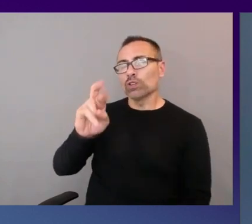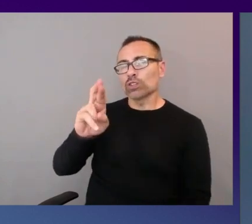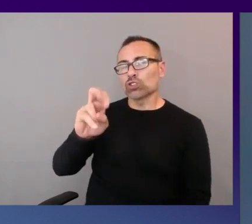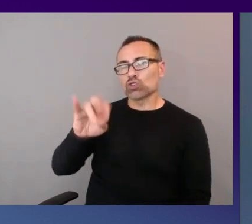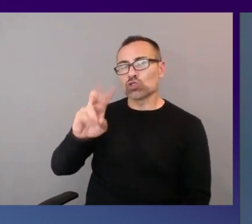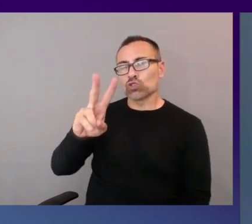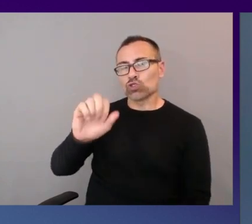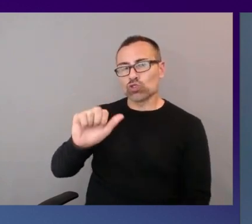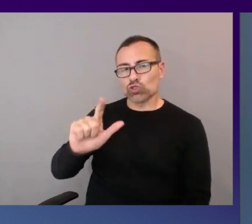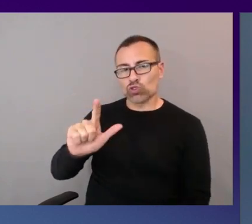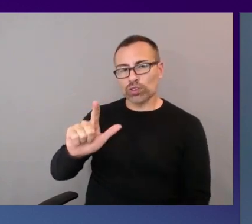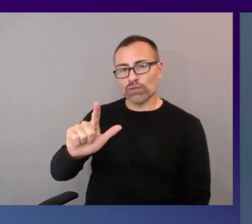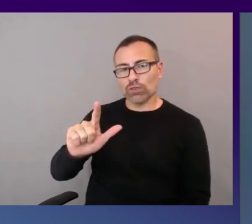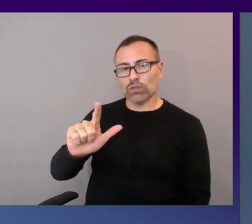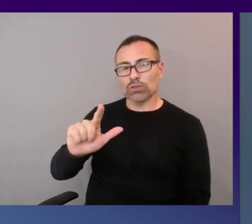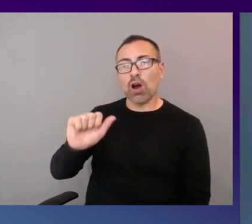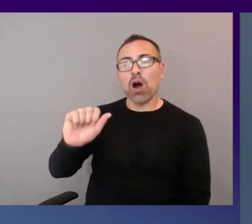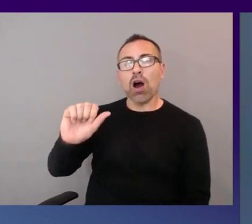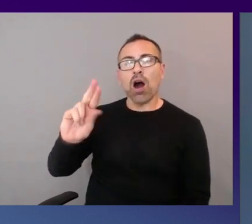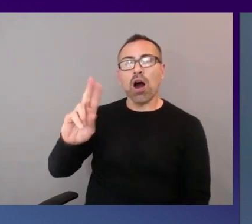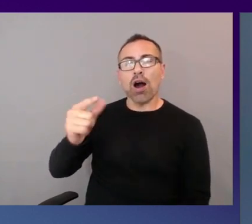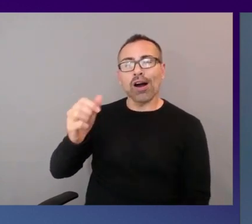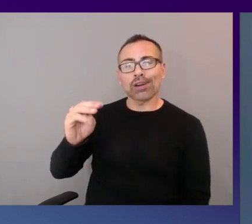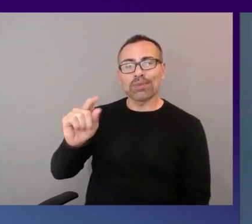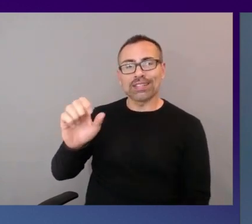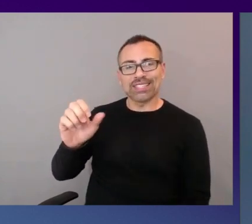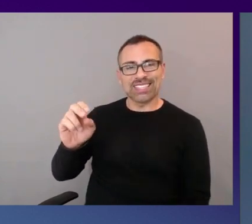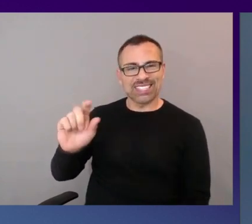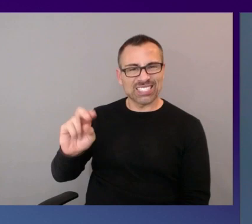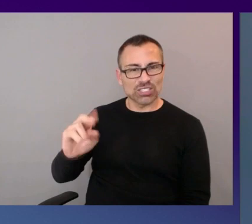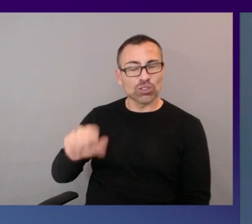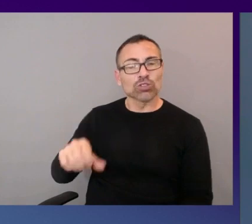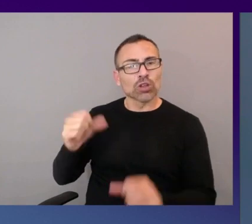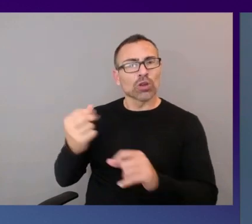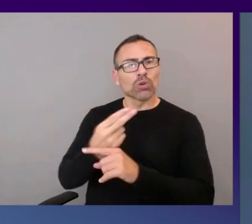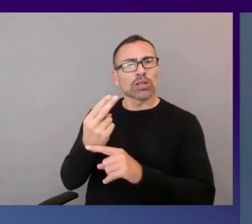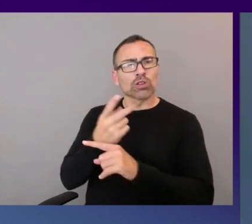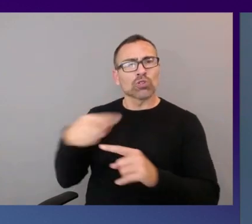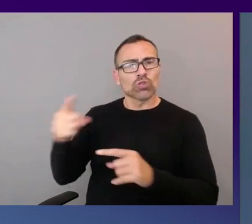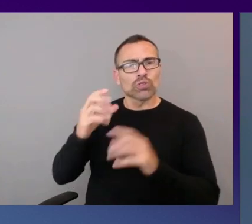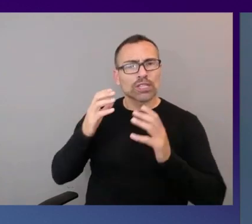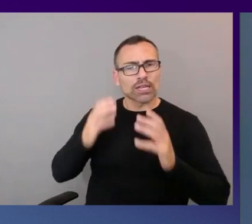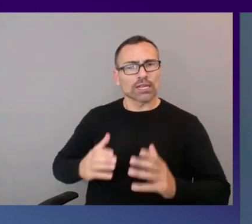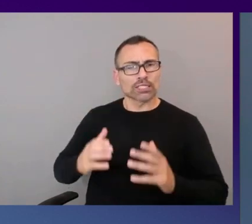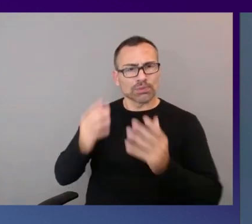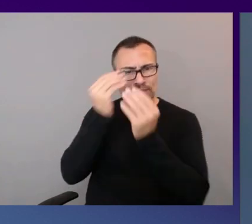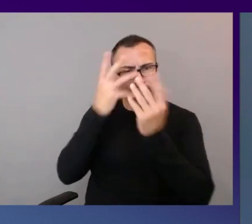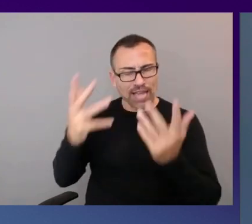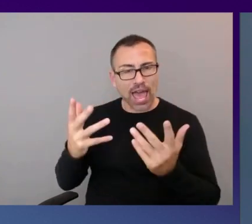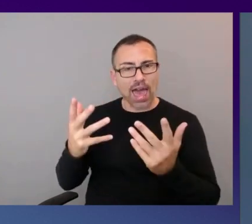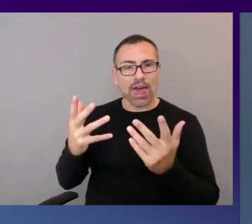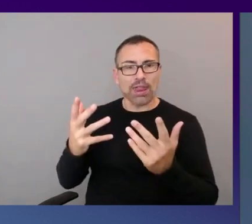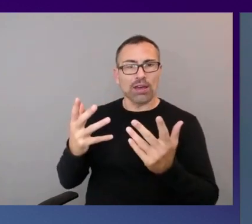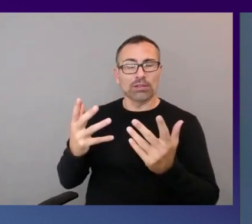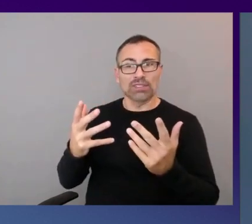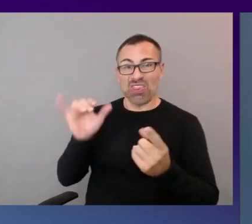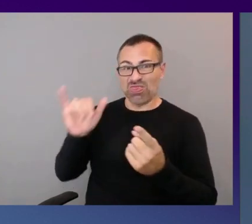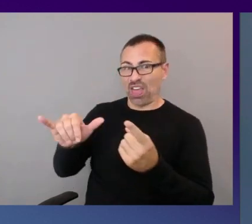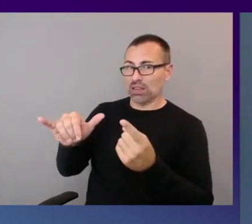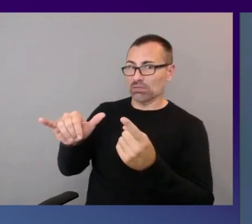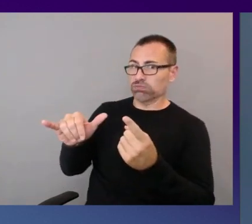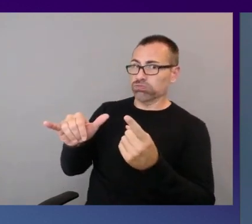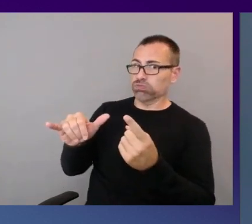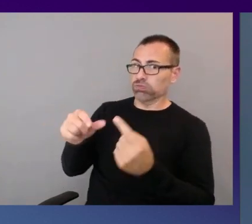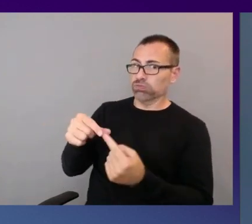data is the differentiator, right? And so being able to leverage the customer's data to fine-tune the responses that might be